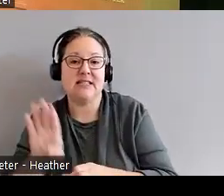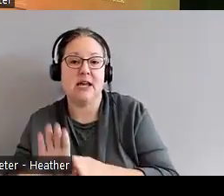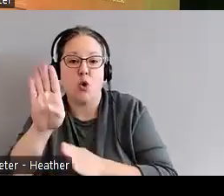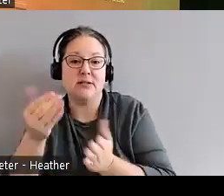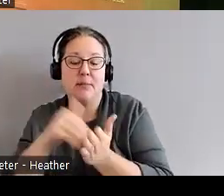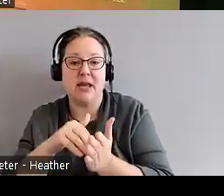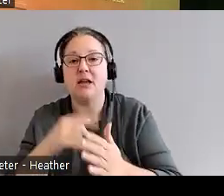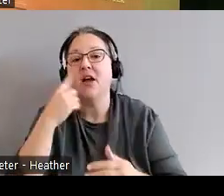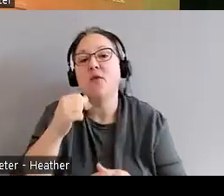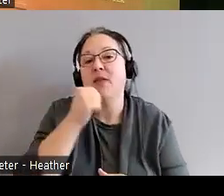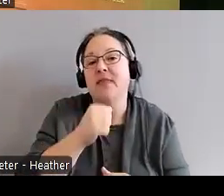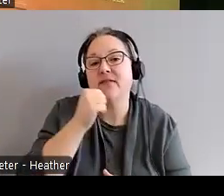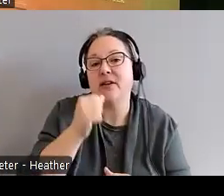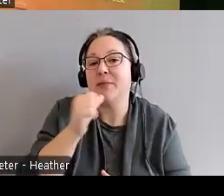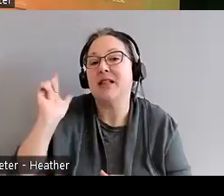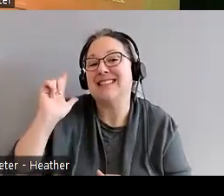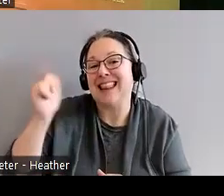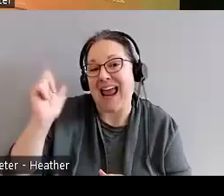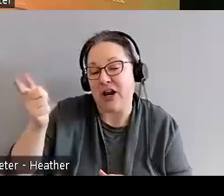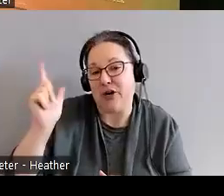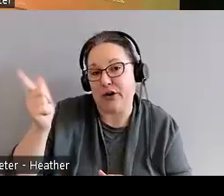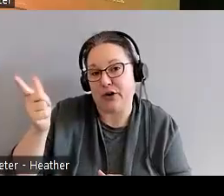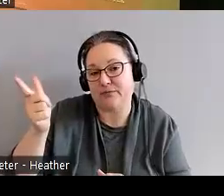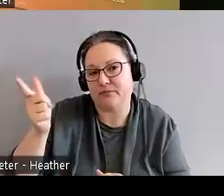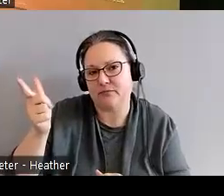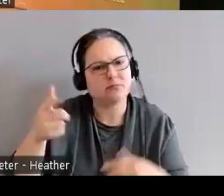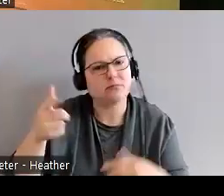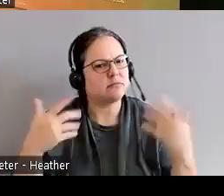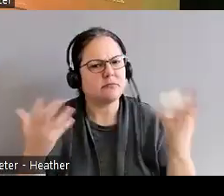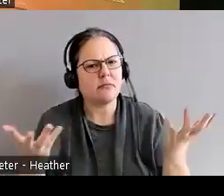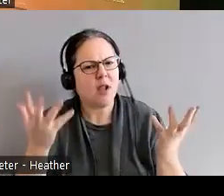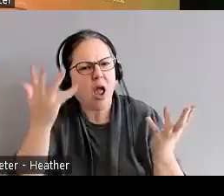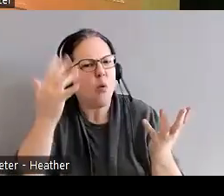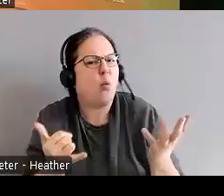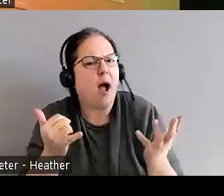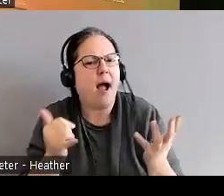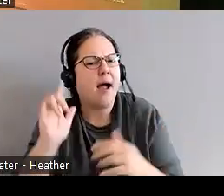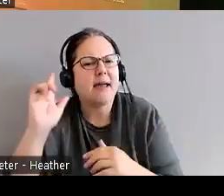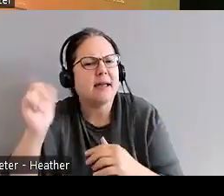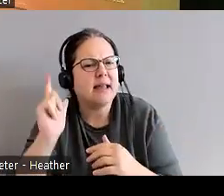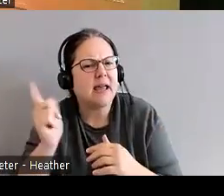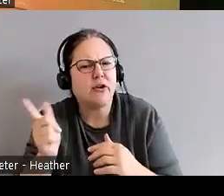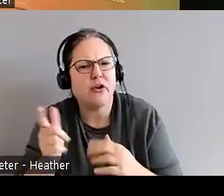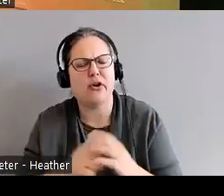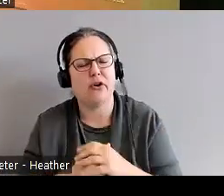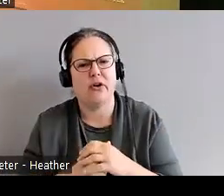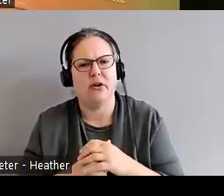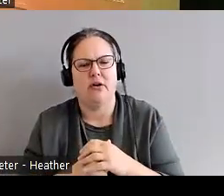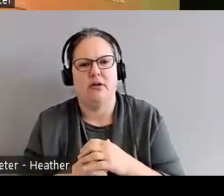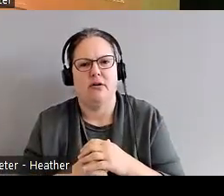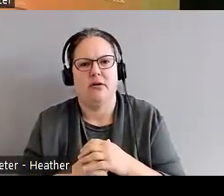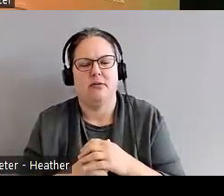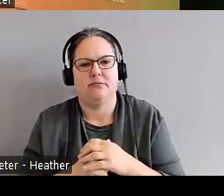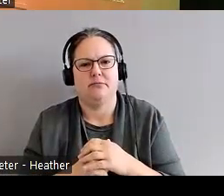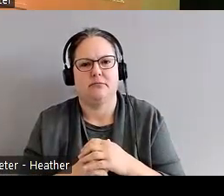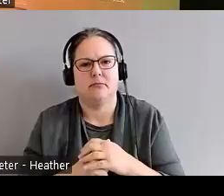a later bump that happens. What is that late onset depression? Now, for the